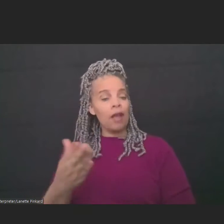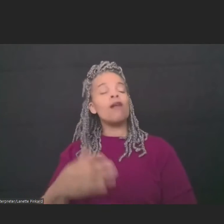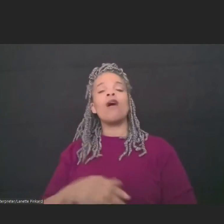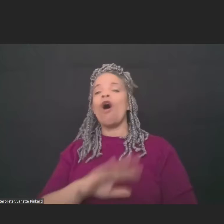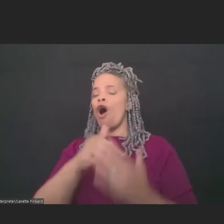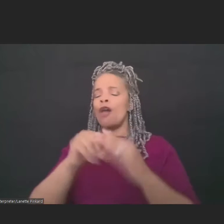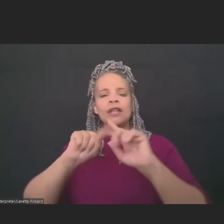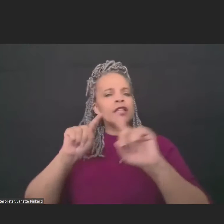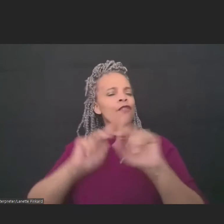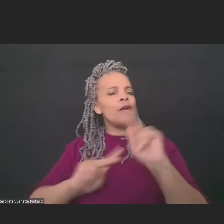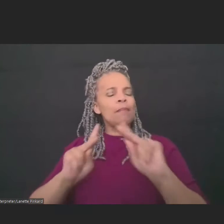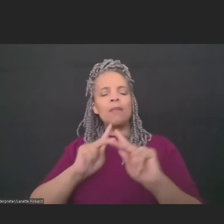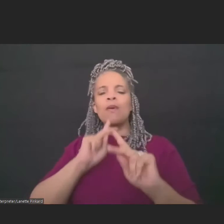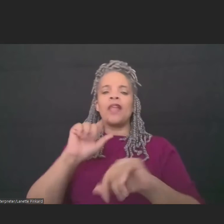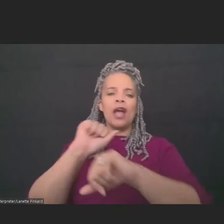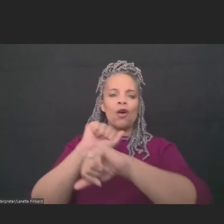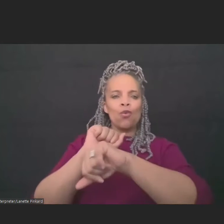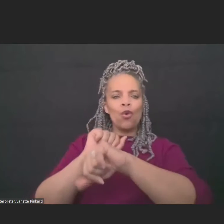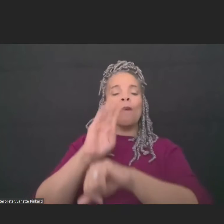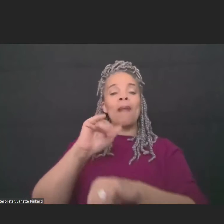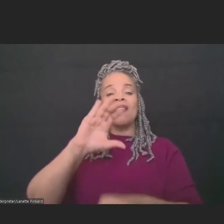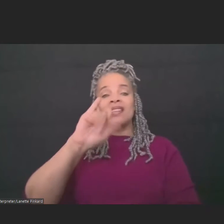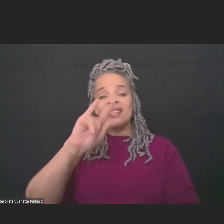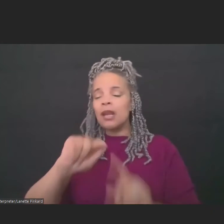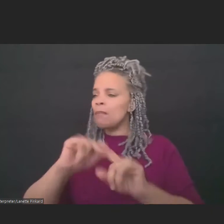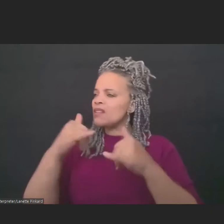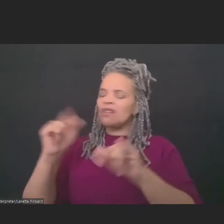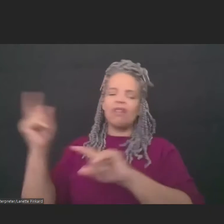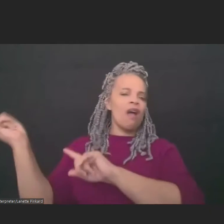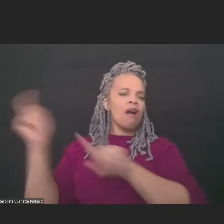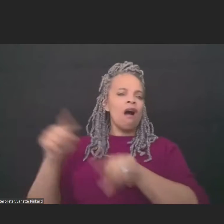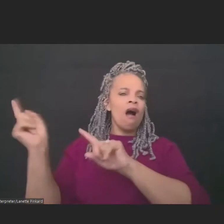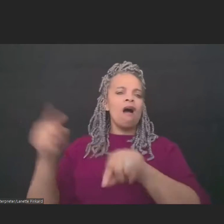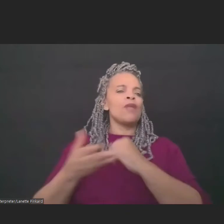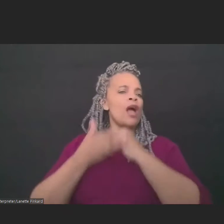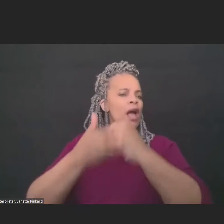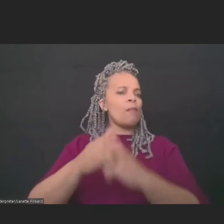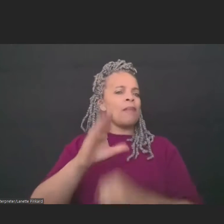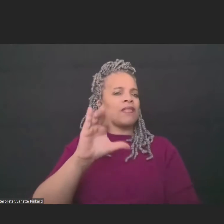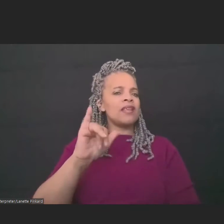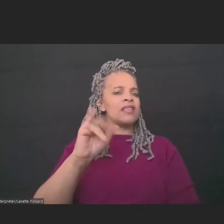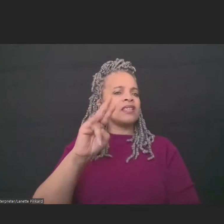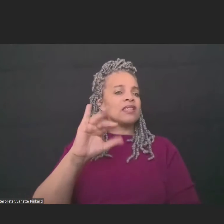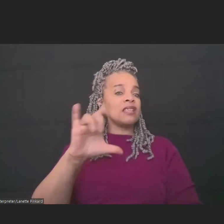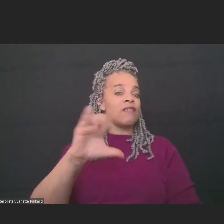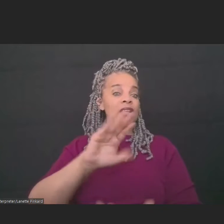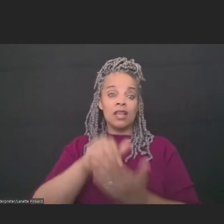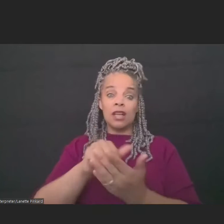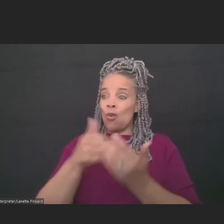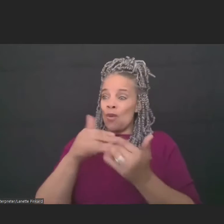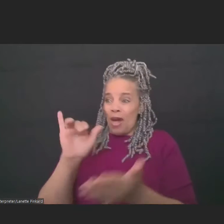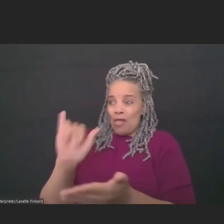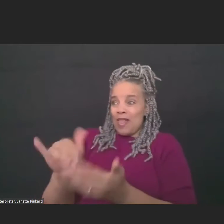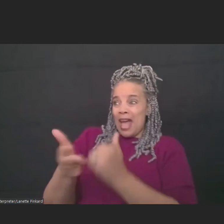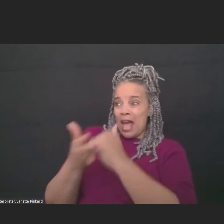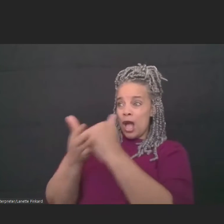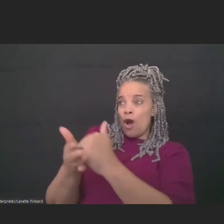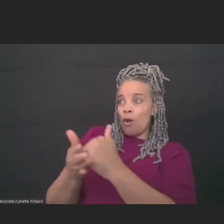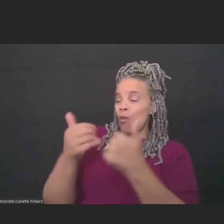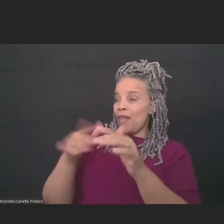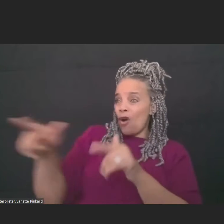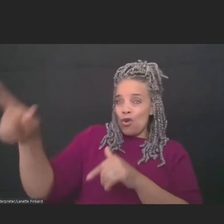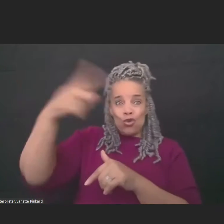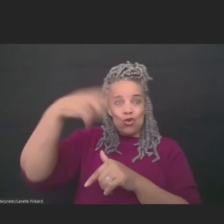people that are employed by the city, but they're coming down and helping out at the Civic Center. Without that, Without you